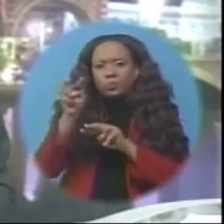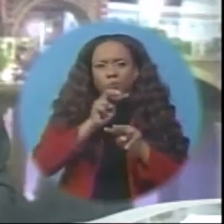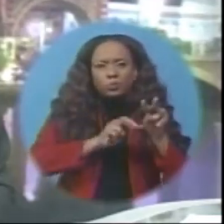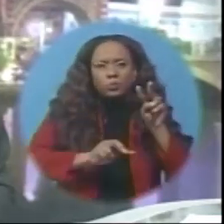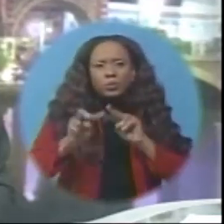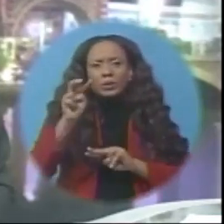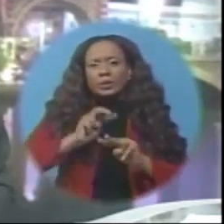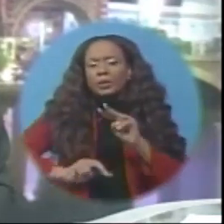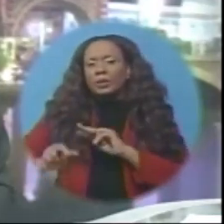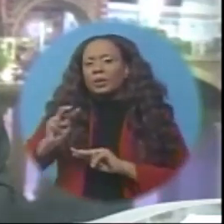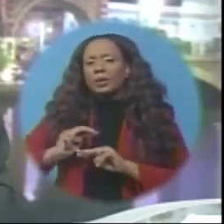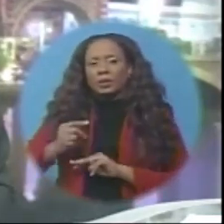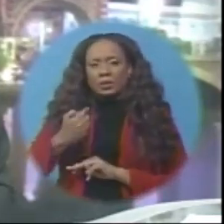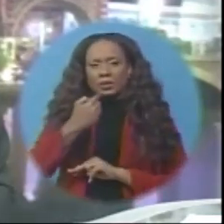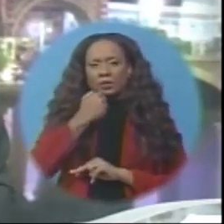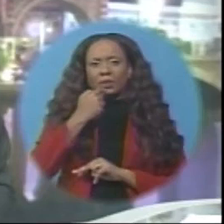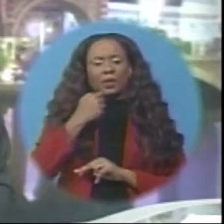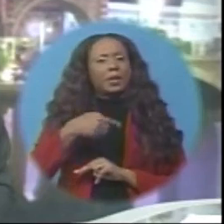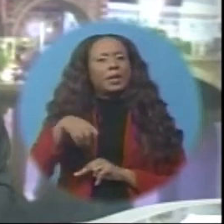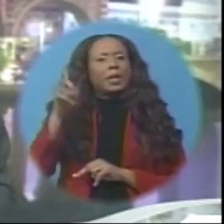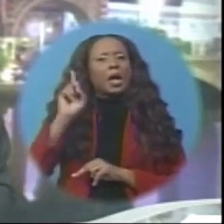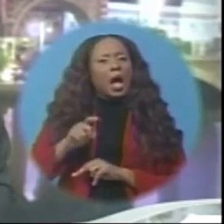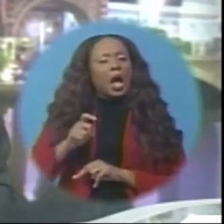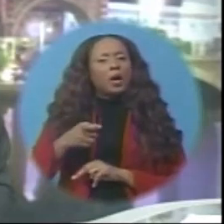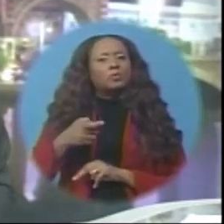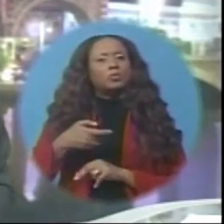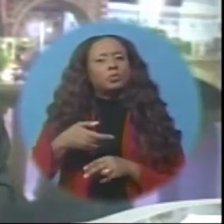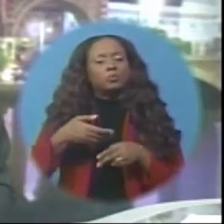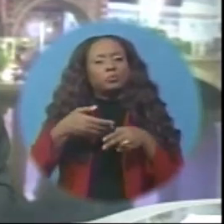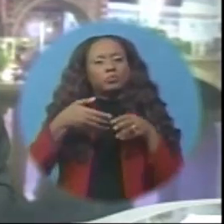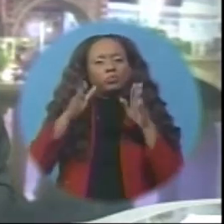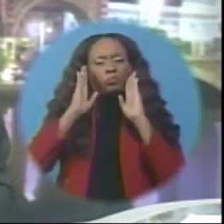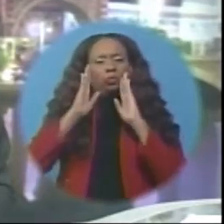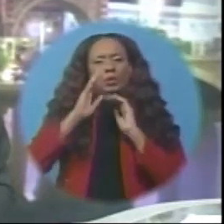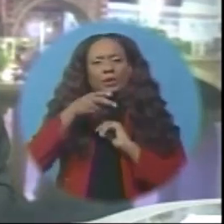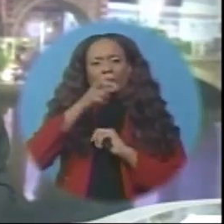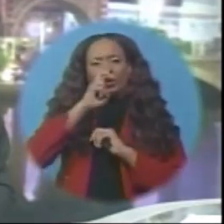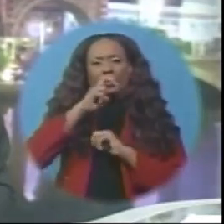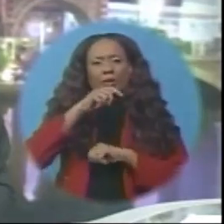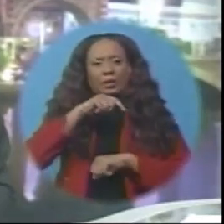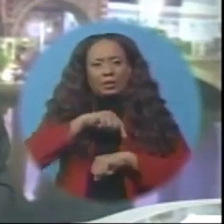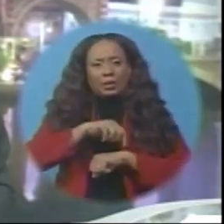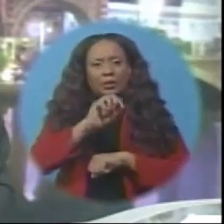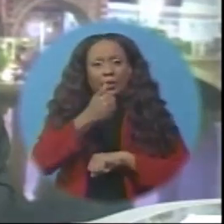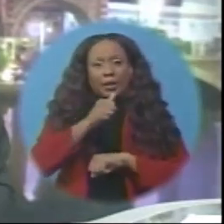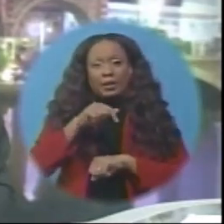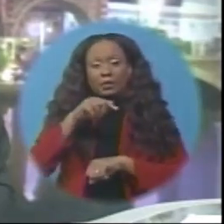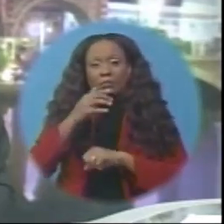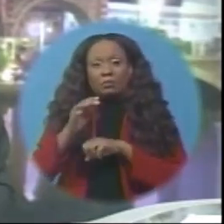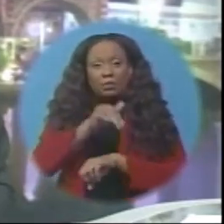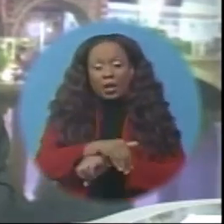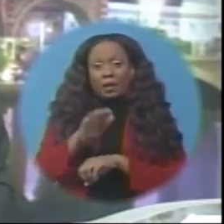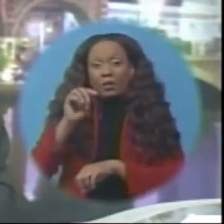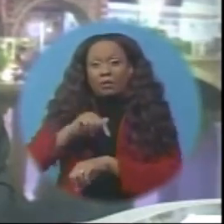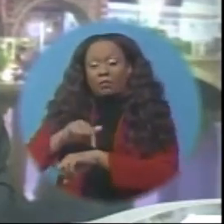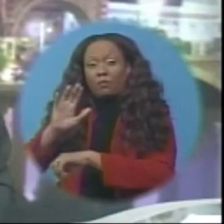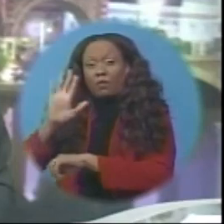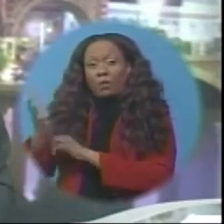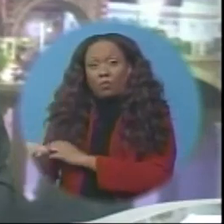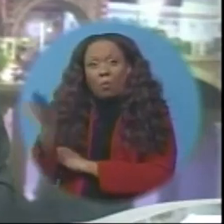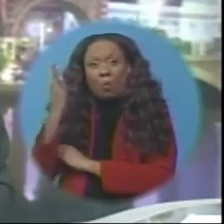Justice, Immigration and Natural Security announced that the curfew will now be active between 10 at night and 5 in the morning in Roseau.